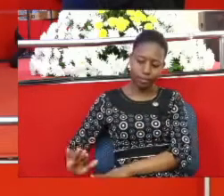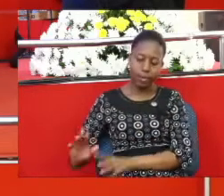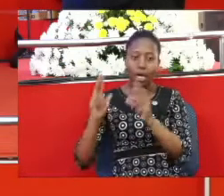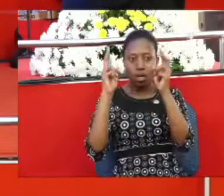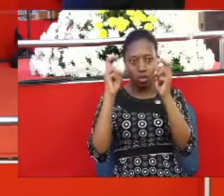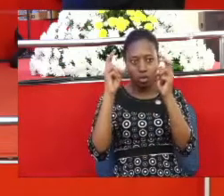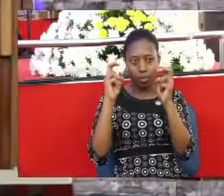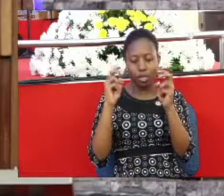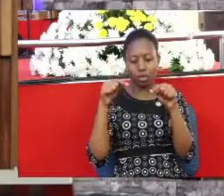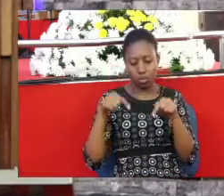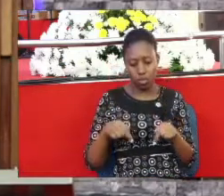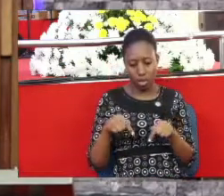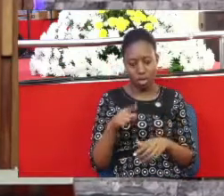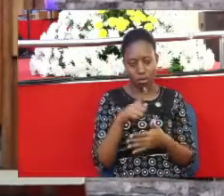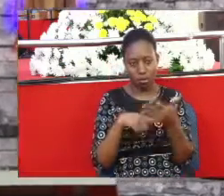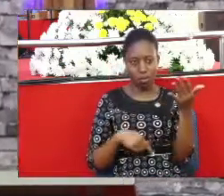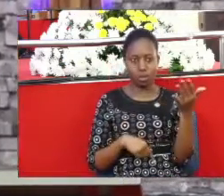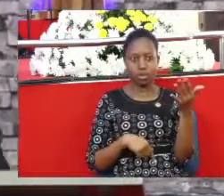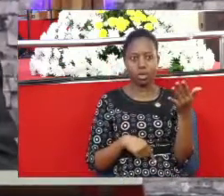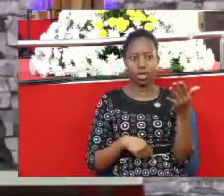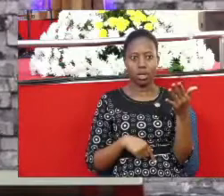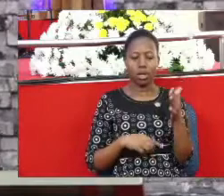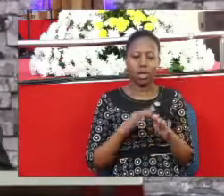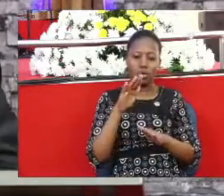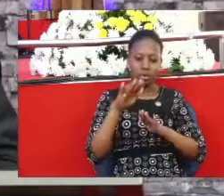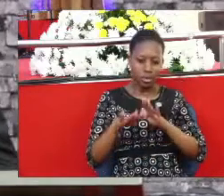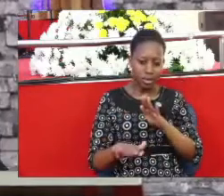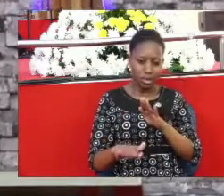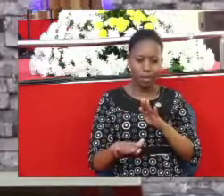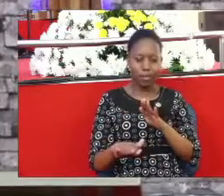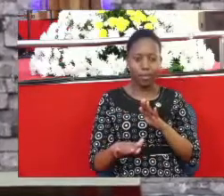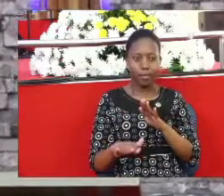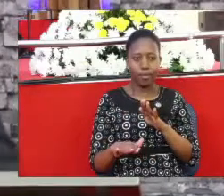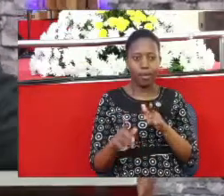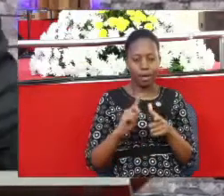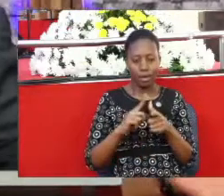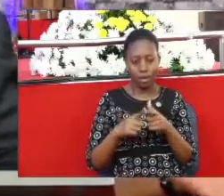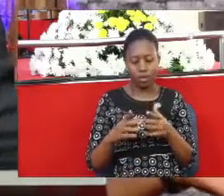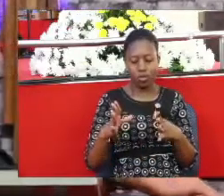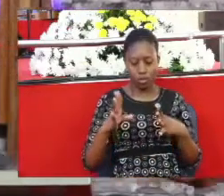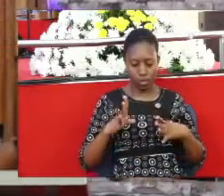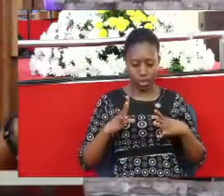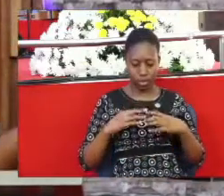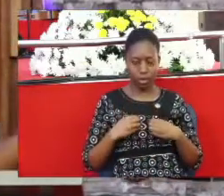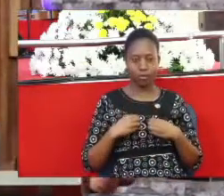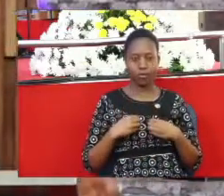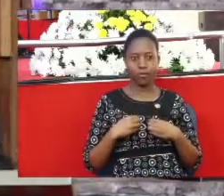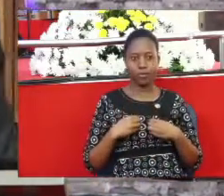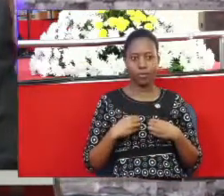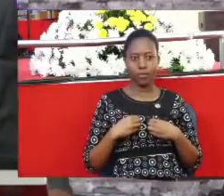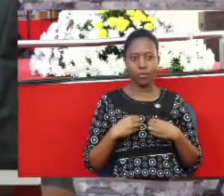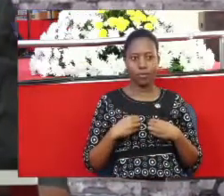and receive. You have to kind of step from where you are. And you have again to be in a position of